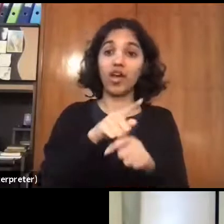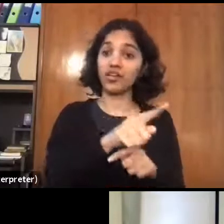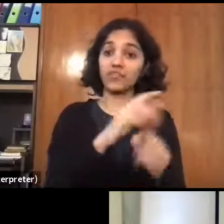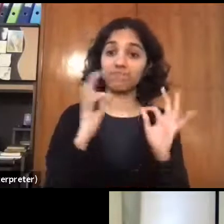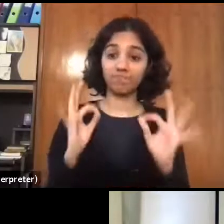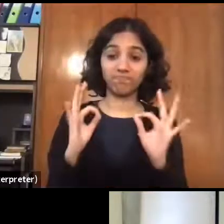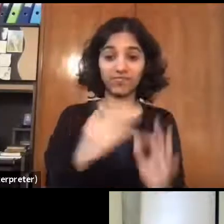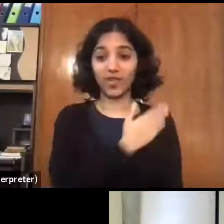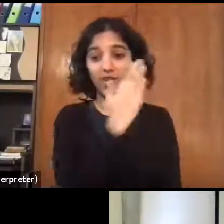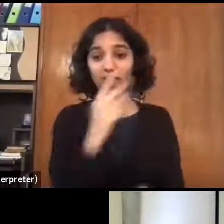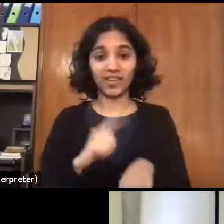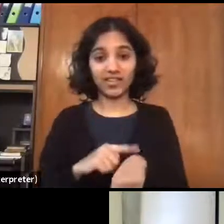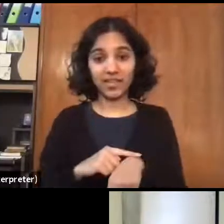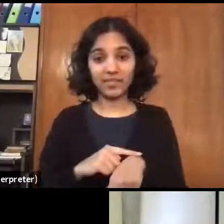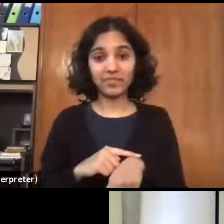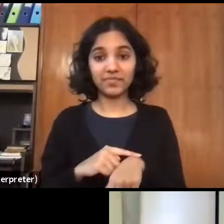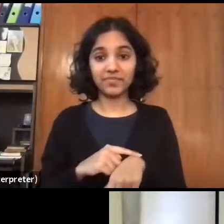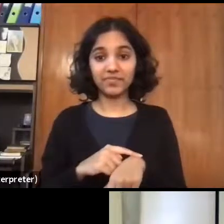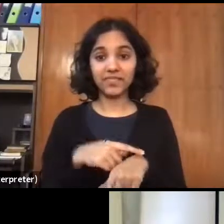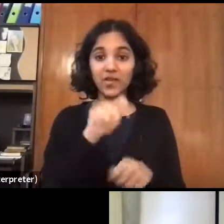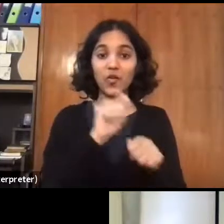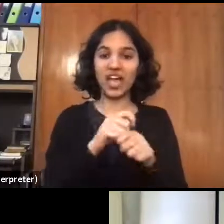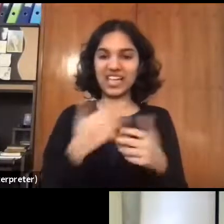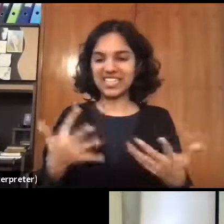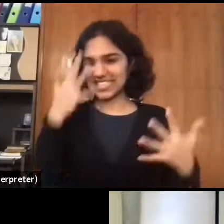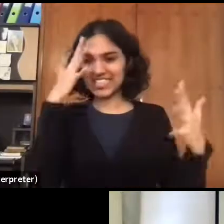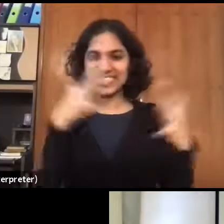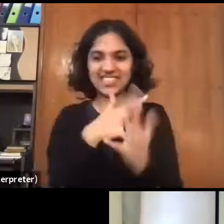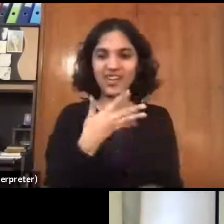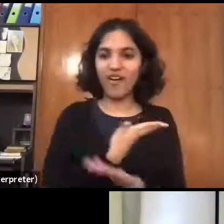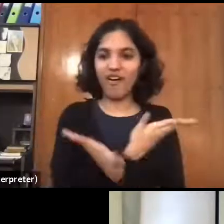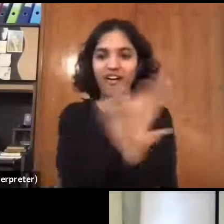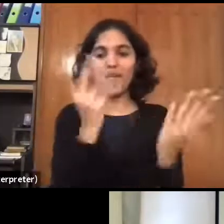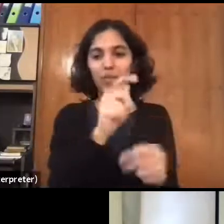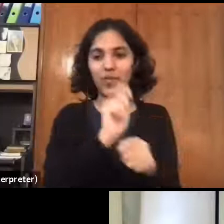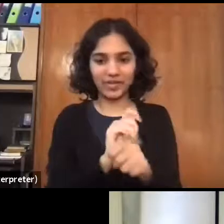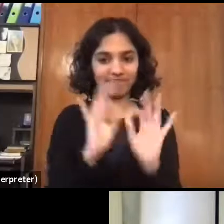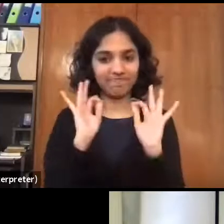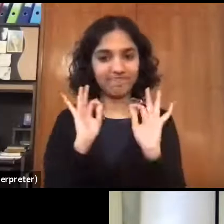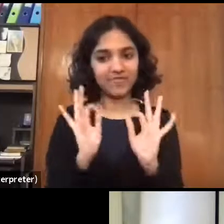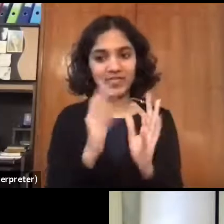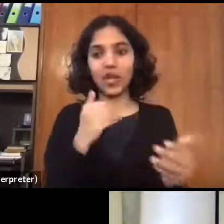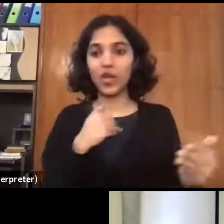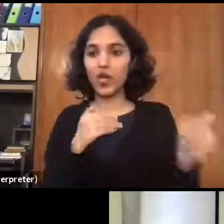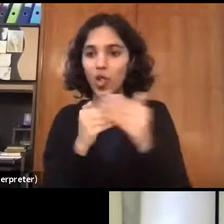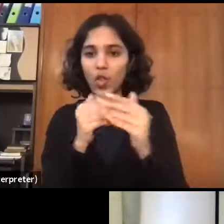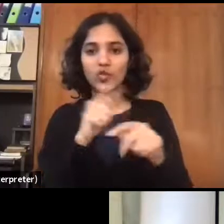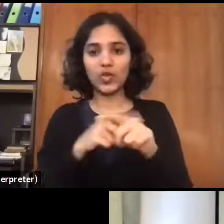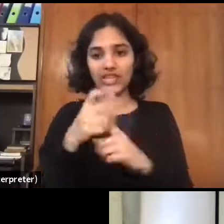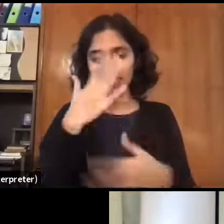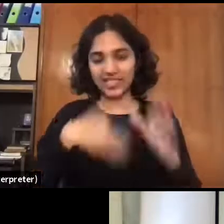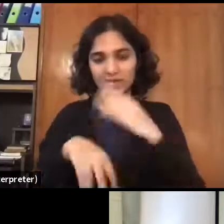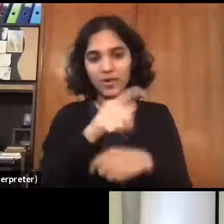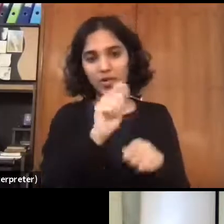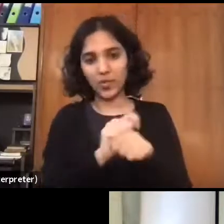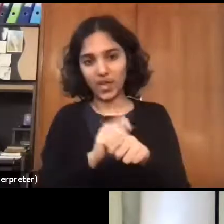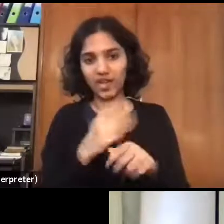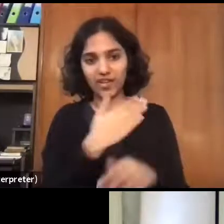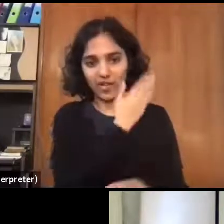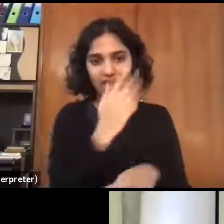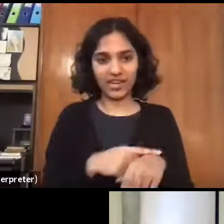hands-on during this time of distress and have been working very closely with the disability